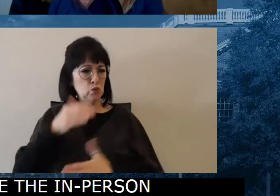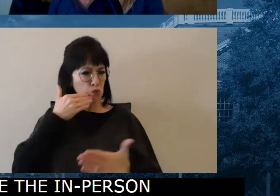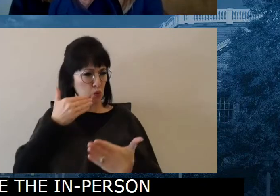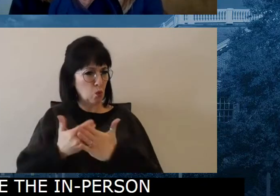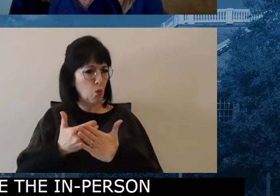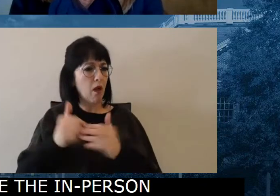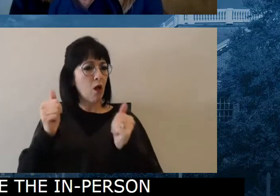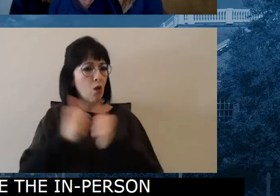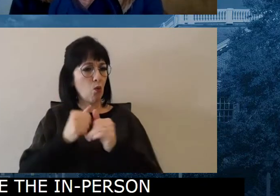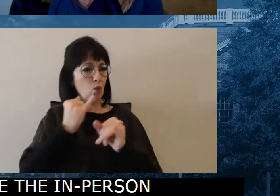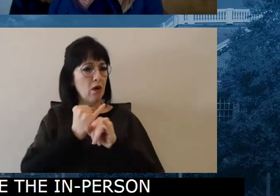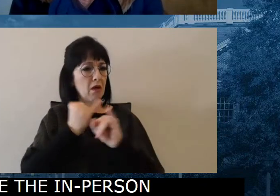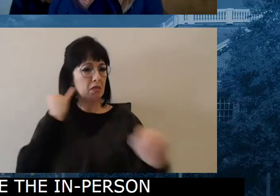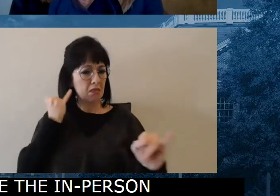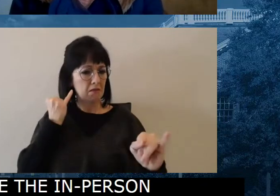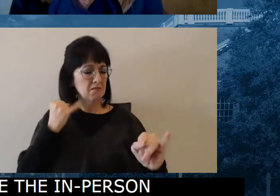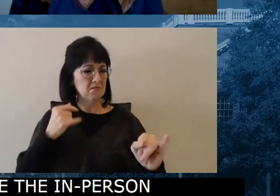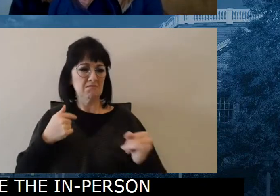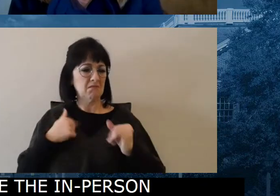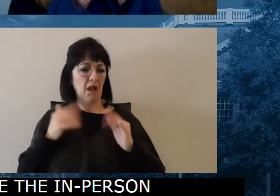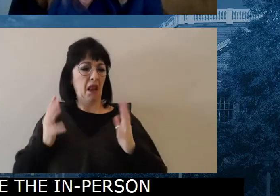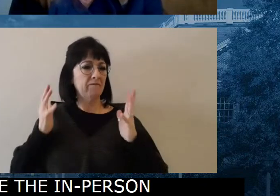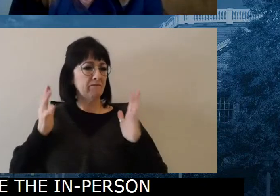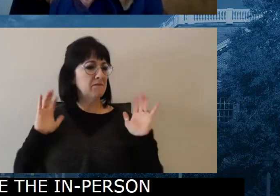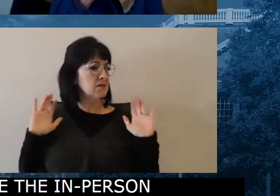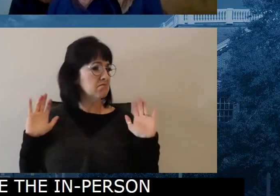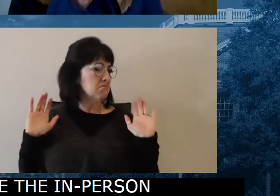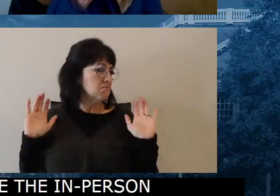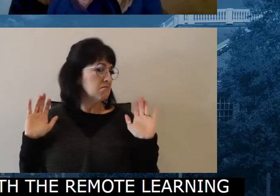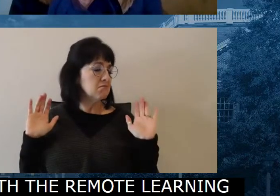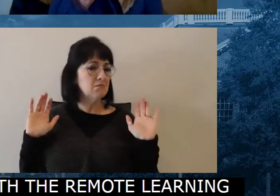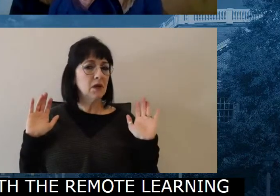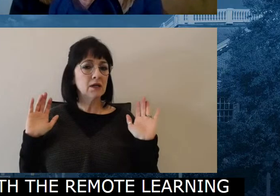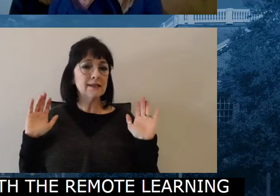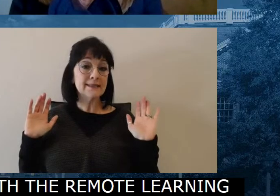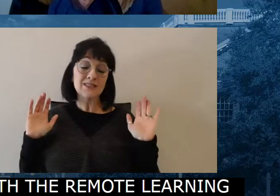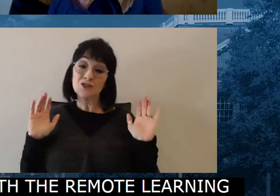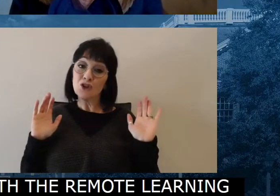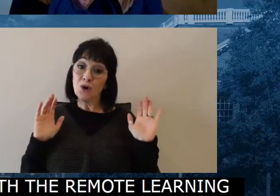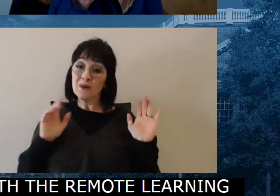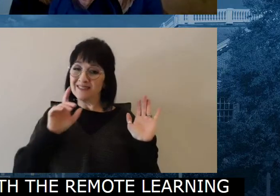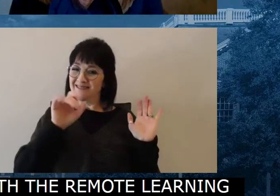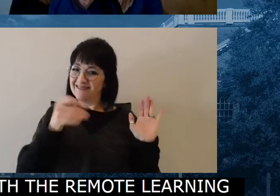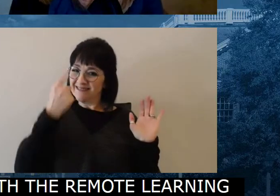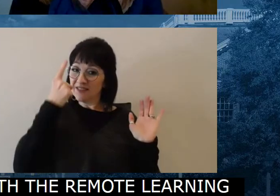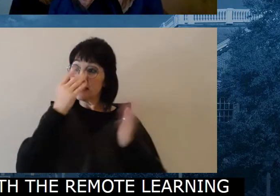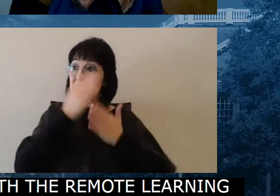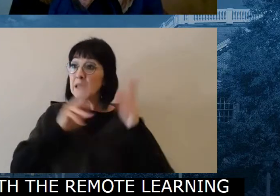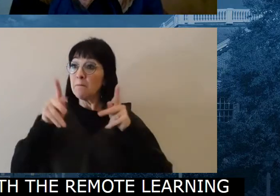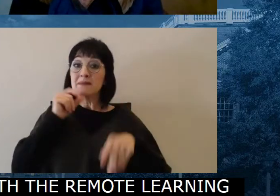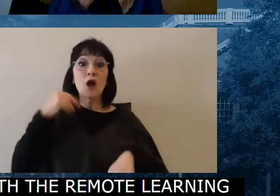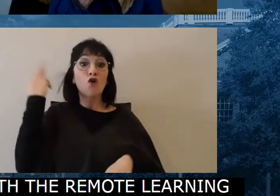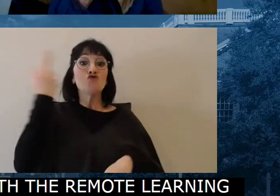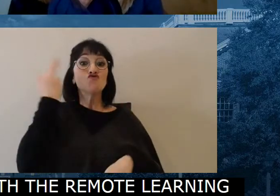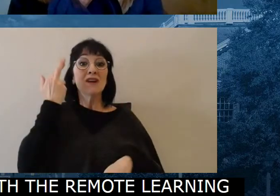the hybrid format. So it does reflect also parent choice.